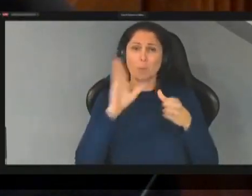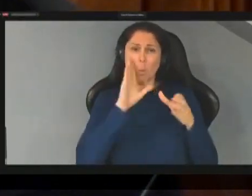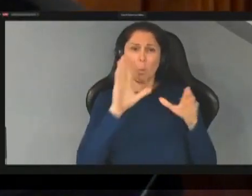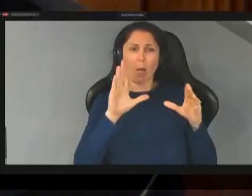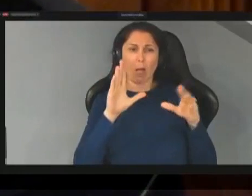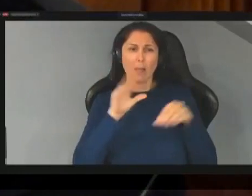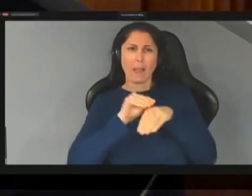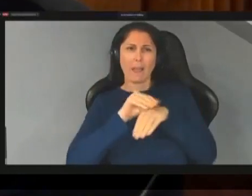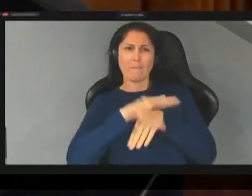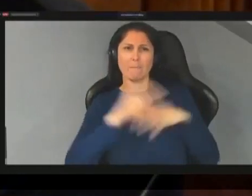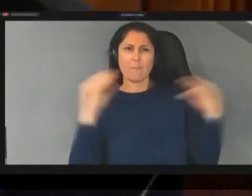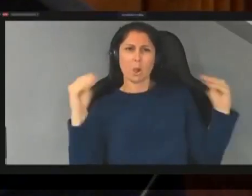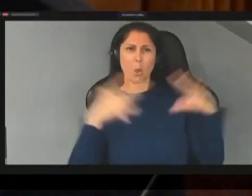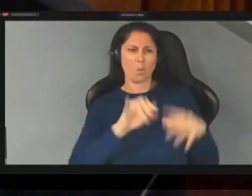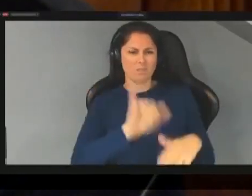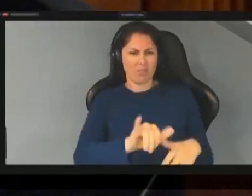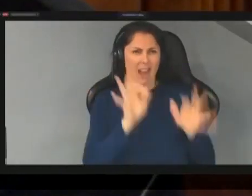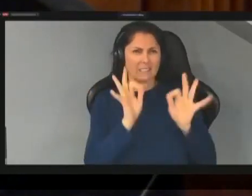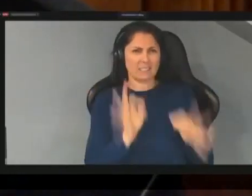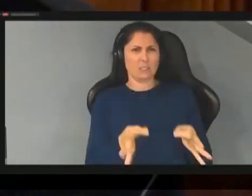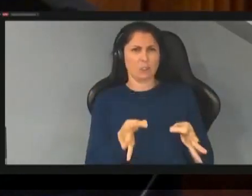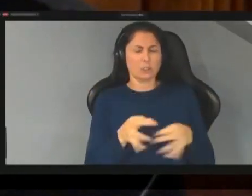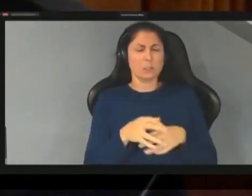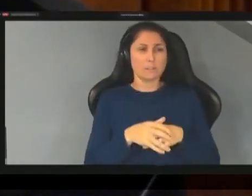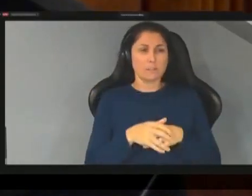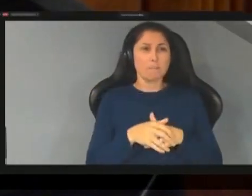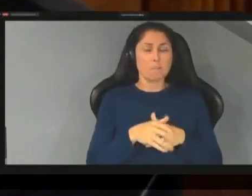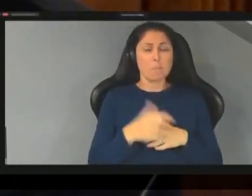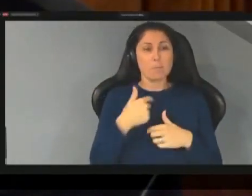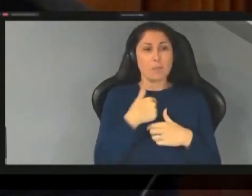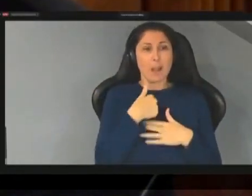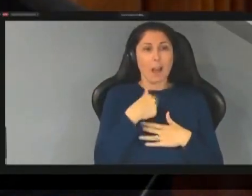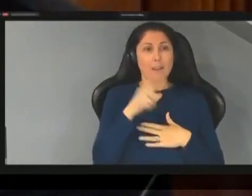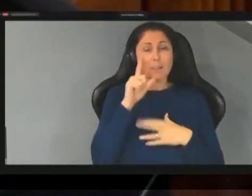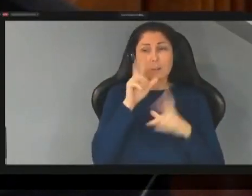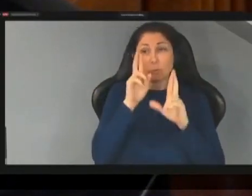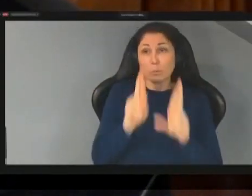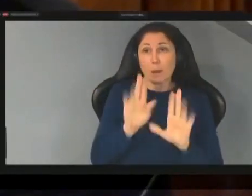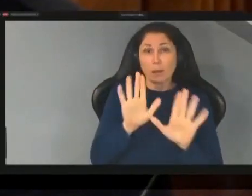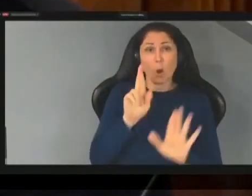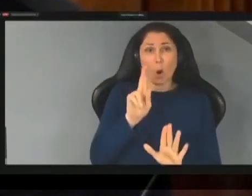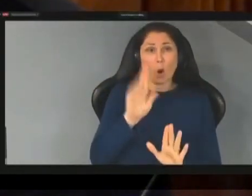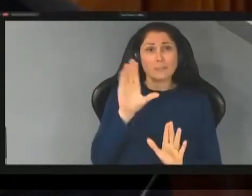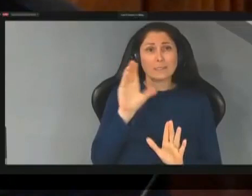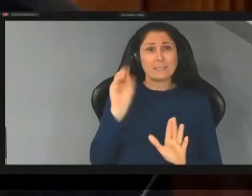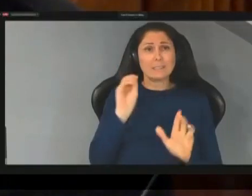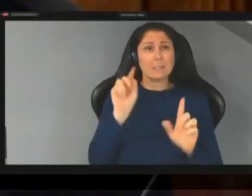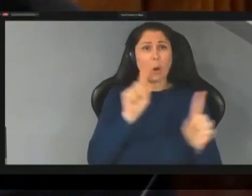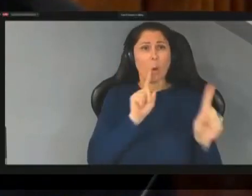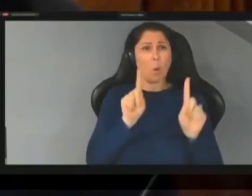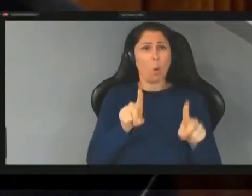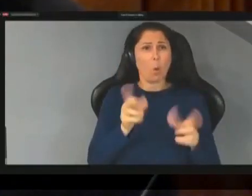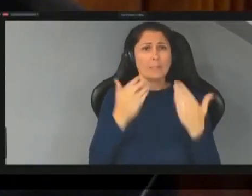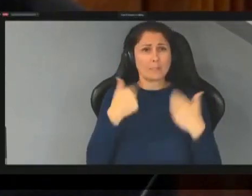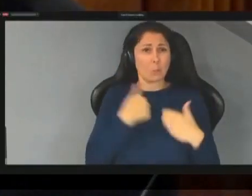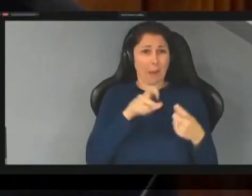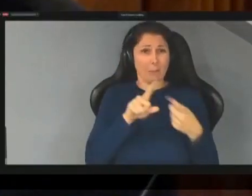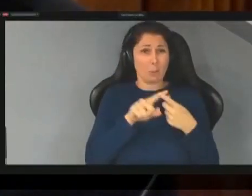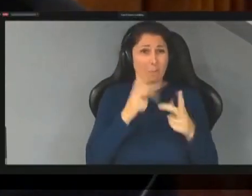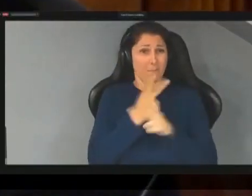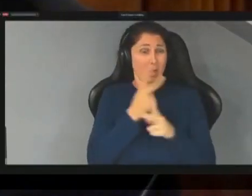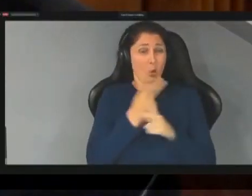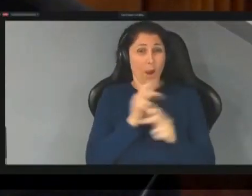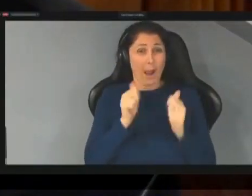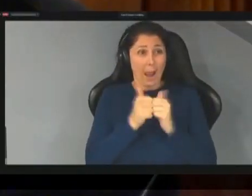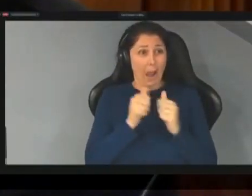decision. And then I think irrespective of the RCO ordinance, we have to figure out a way to ensure